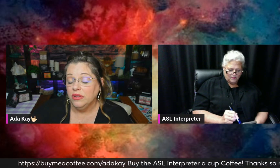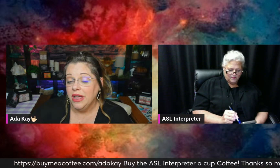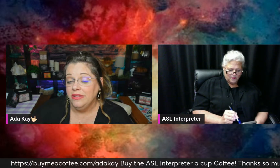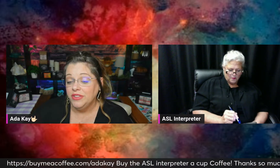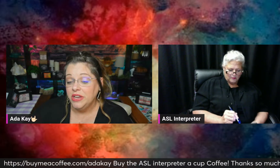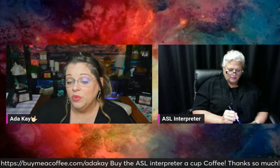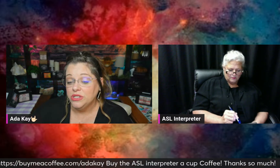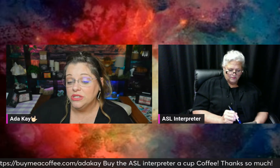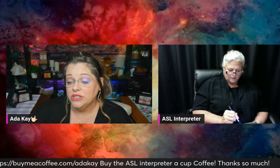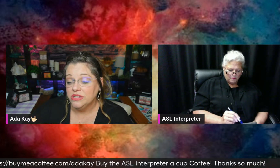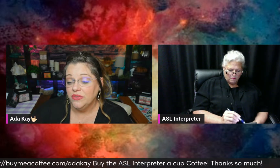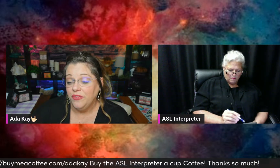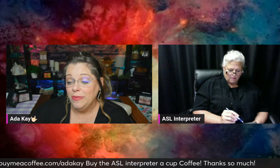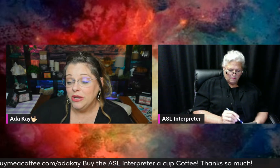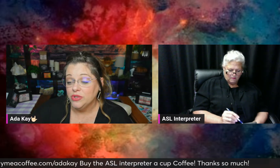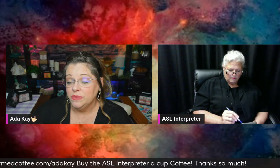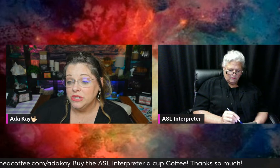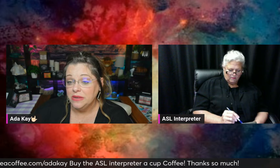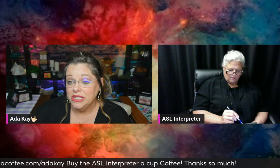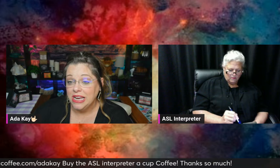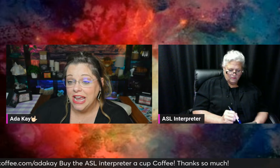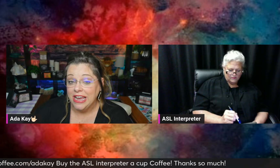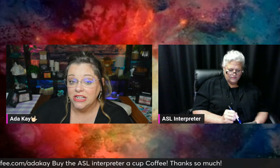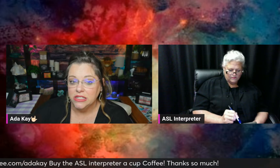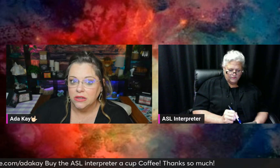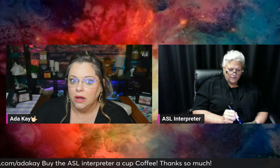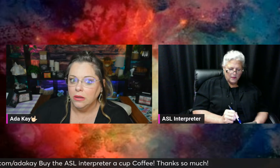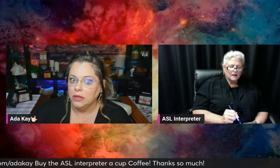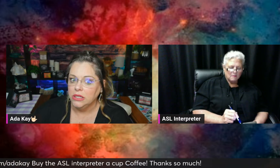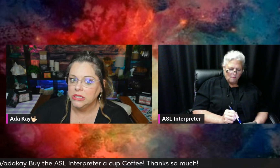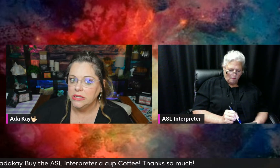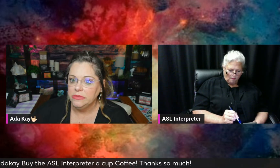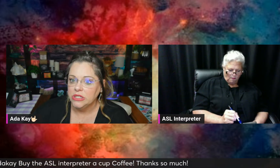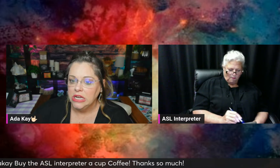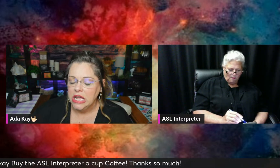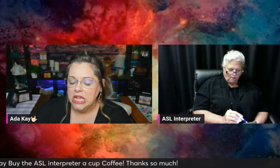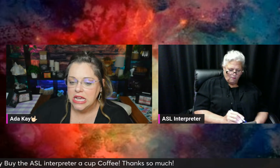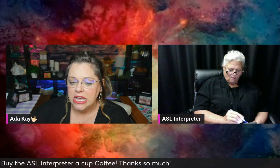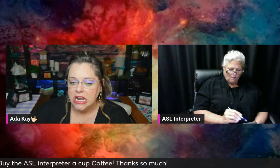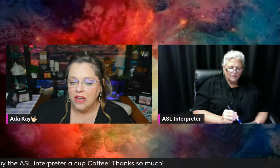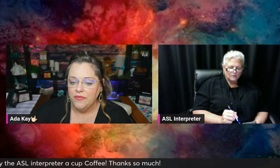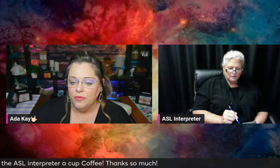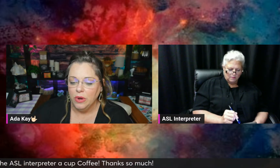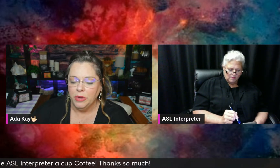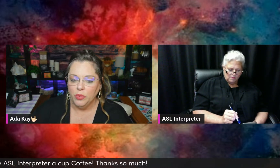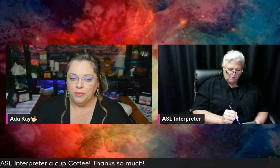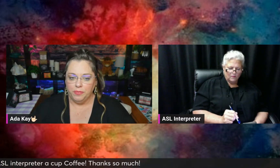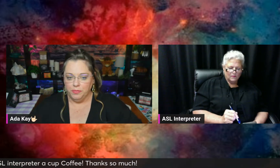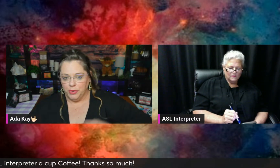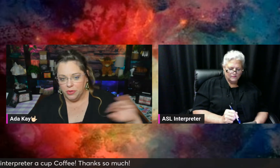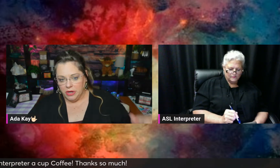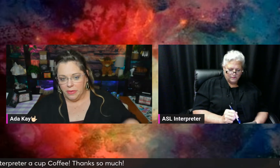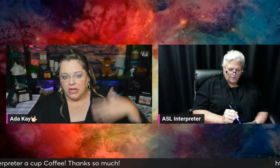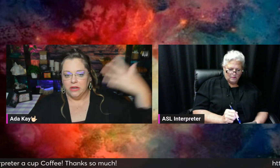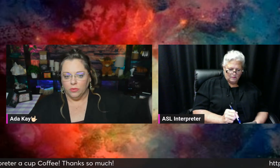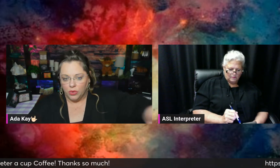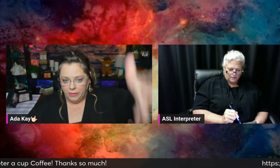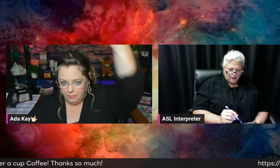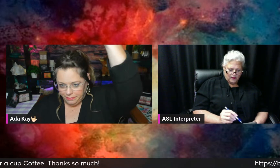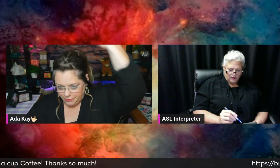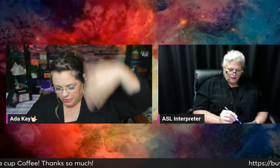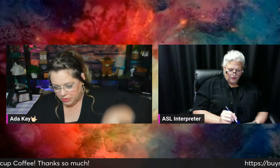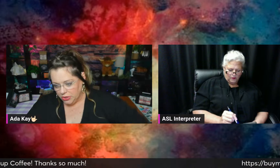Well, and the thing was, is the females sometimes had eggs a lot of times. And I mean, we put them in a bucket